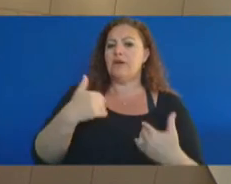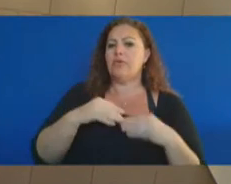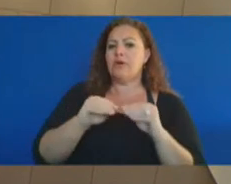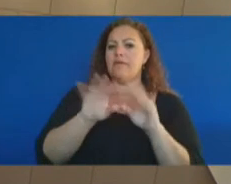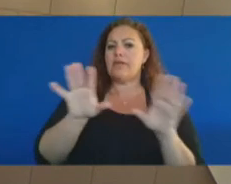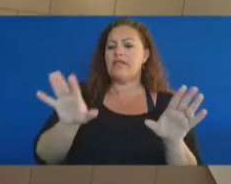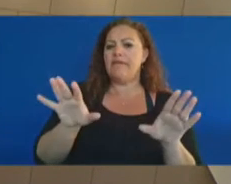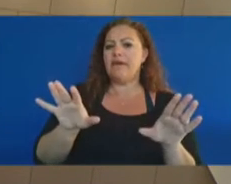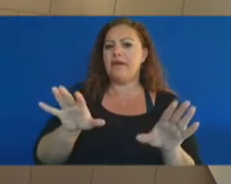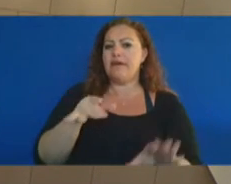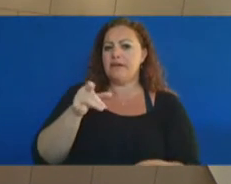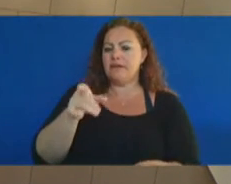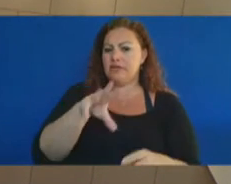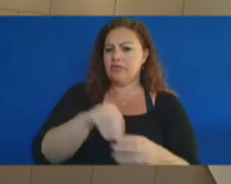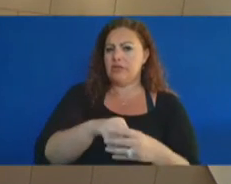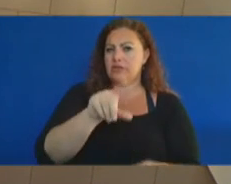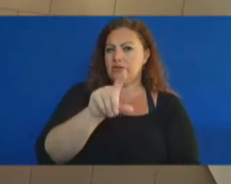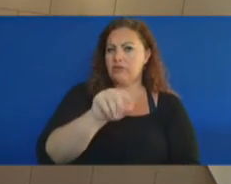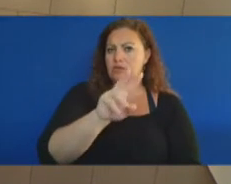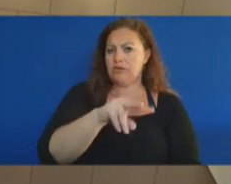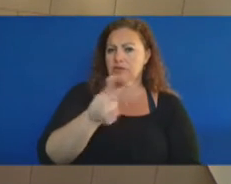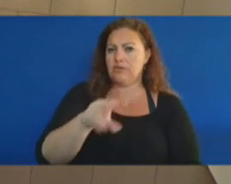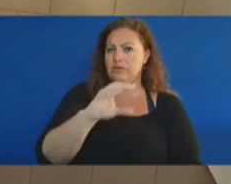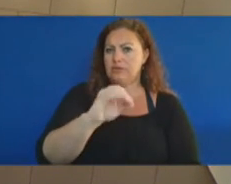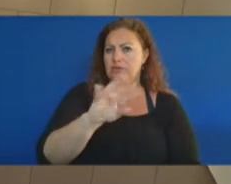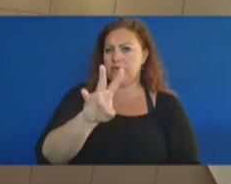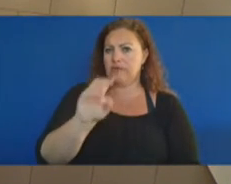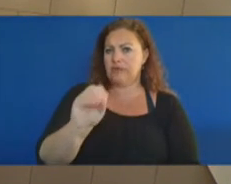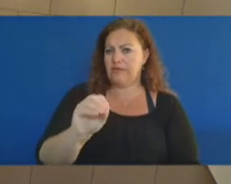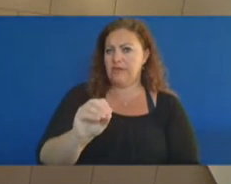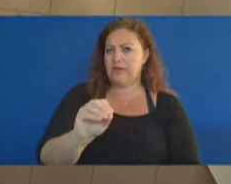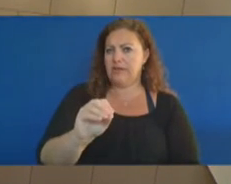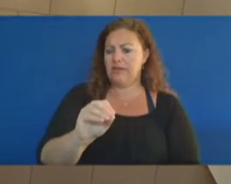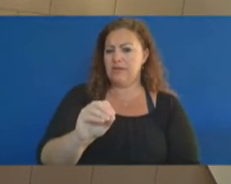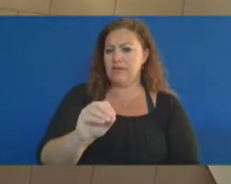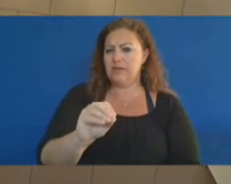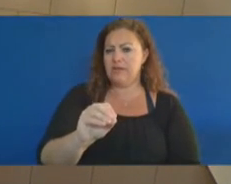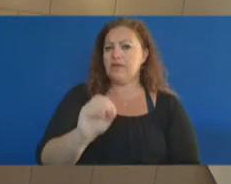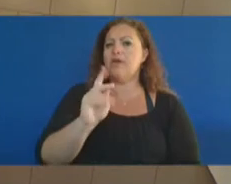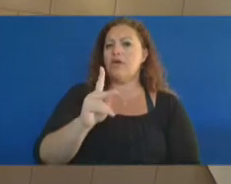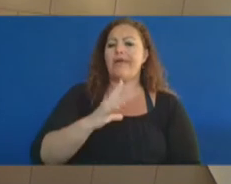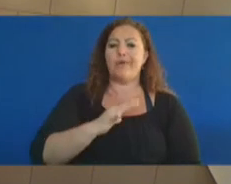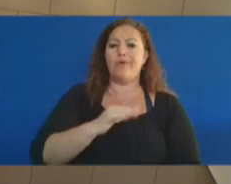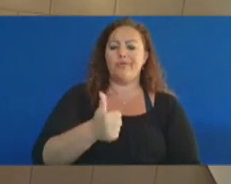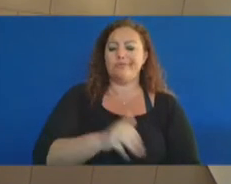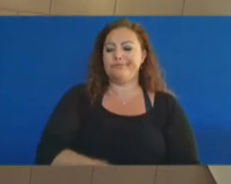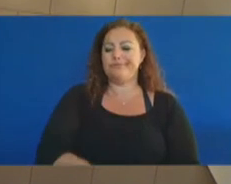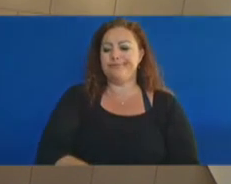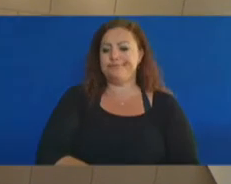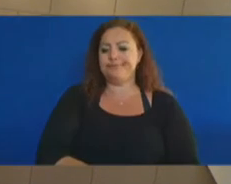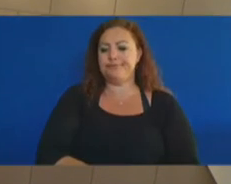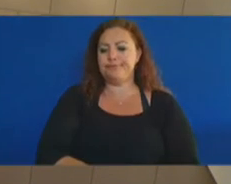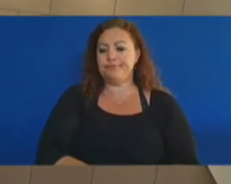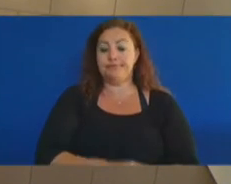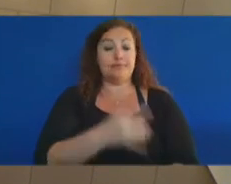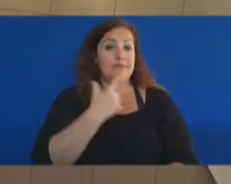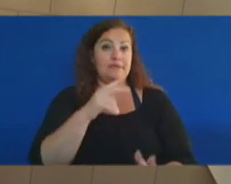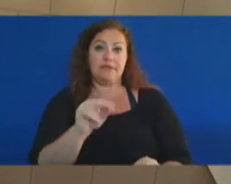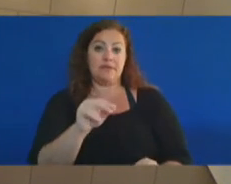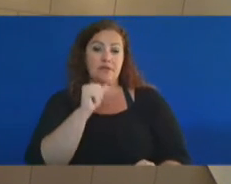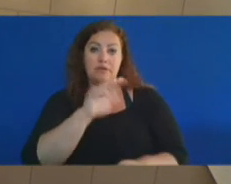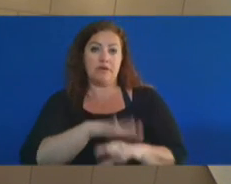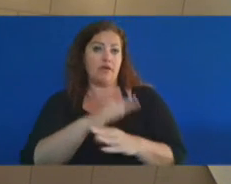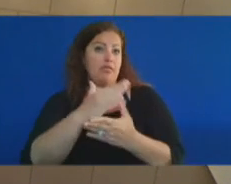did did you include 2022 070 okay cool no no it was not on our